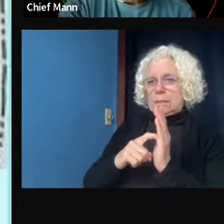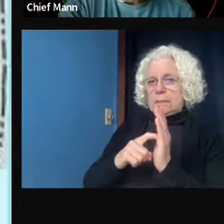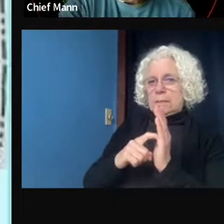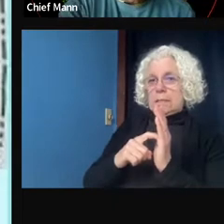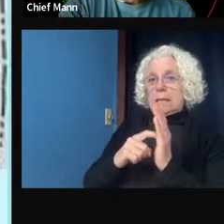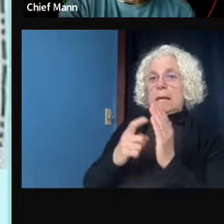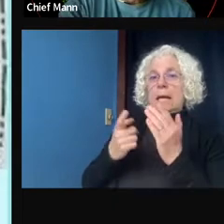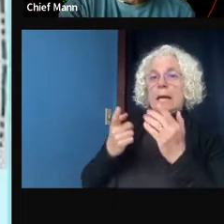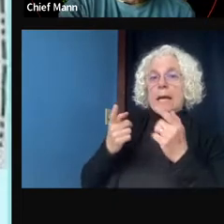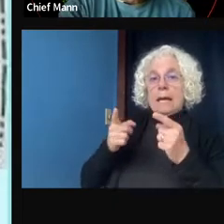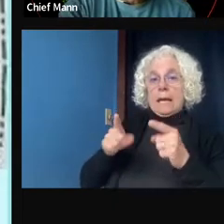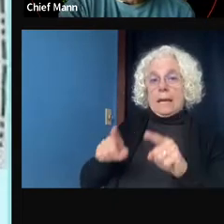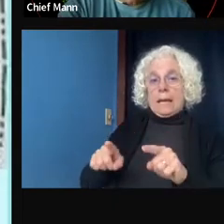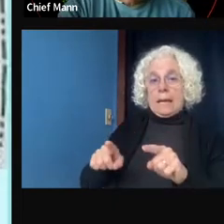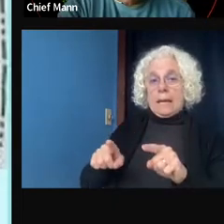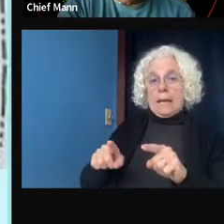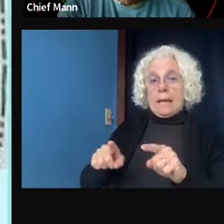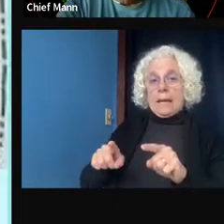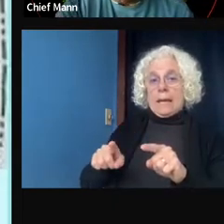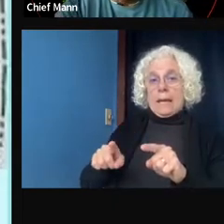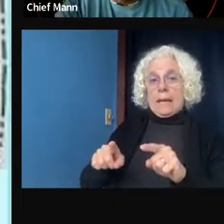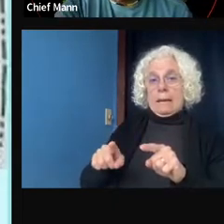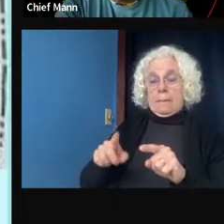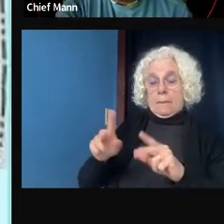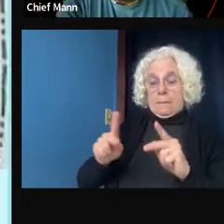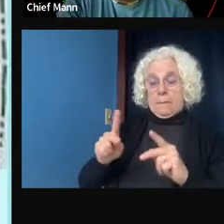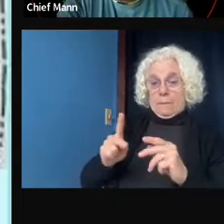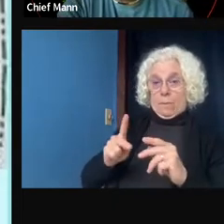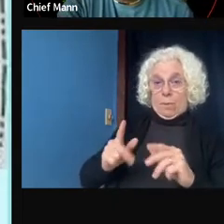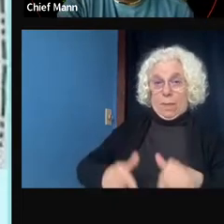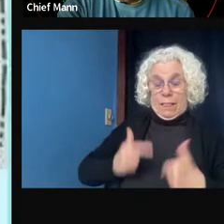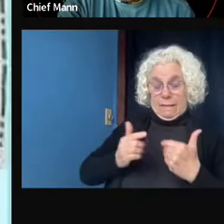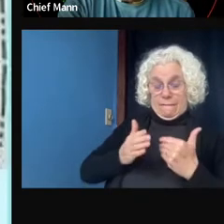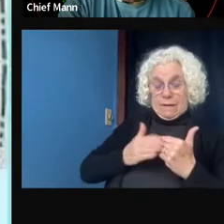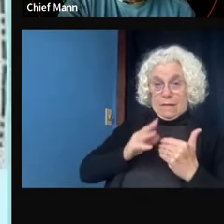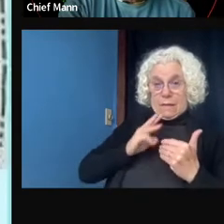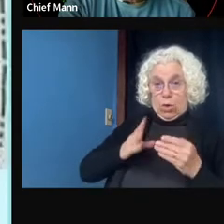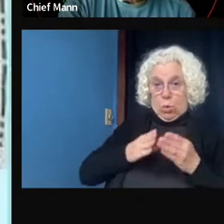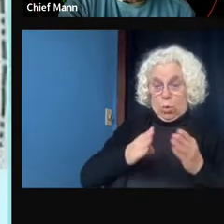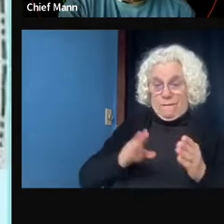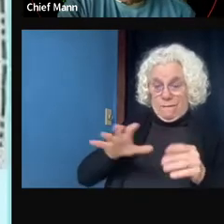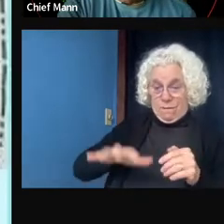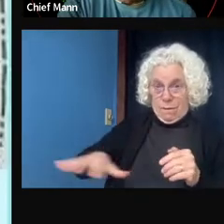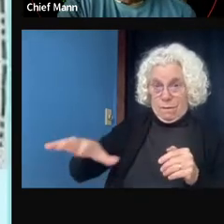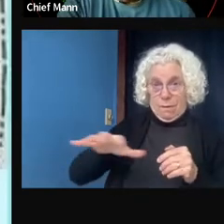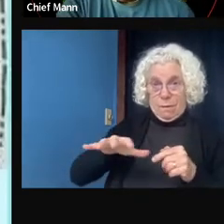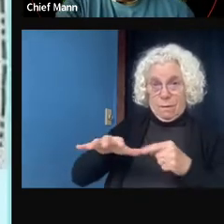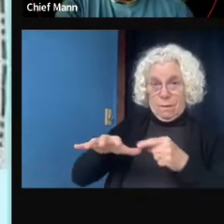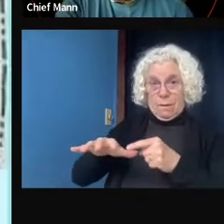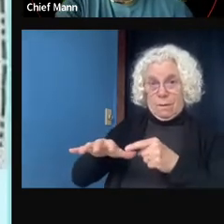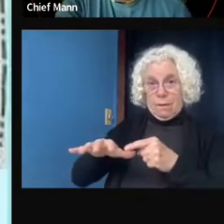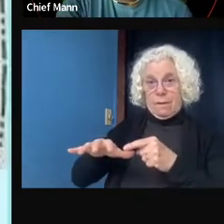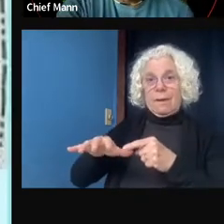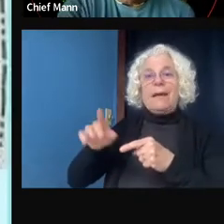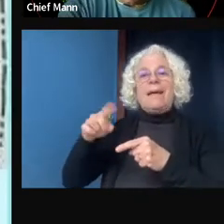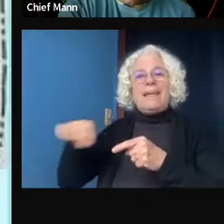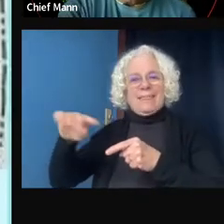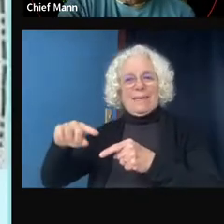the our relatives living along the Delaware River, it was, you know, the Delaware